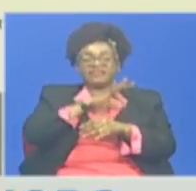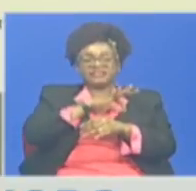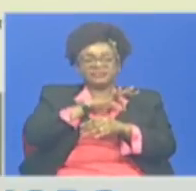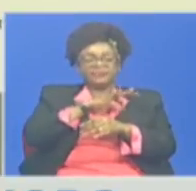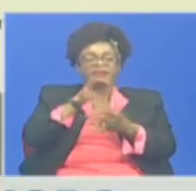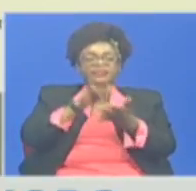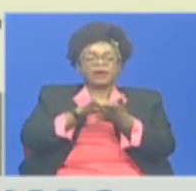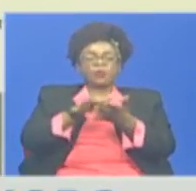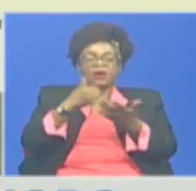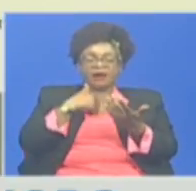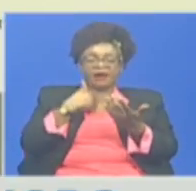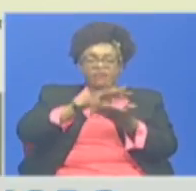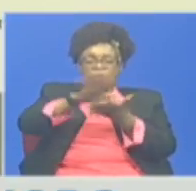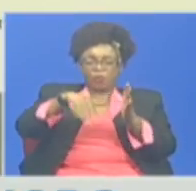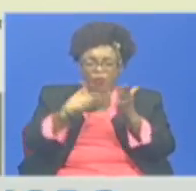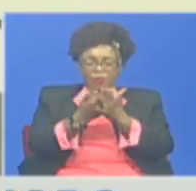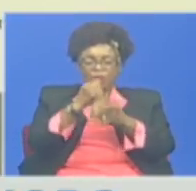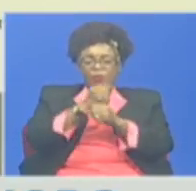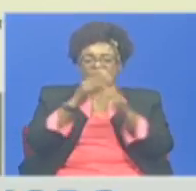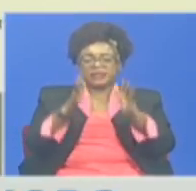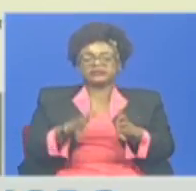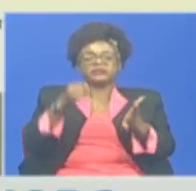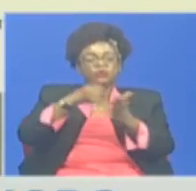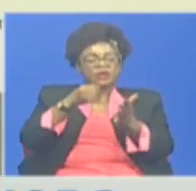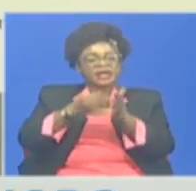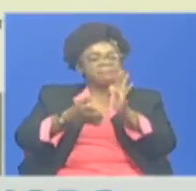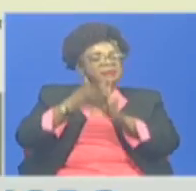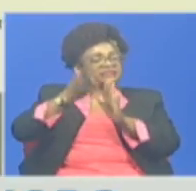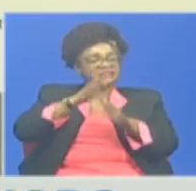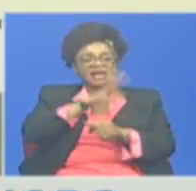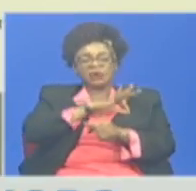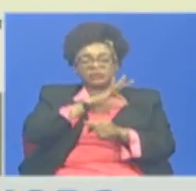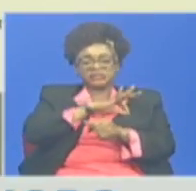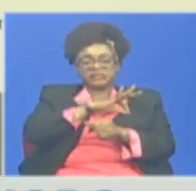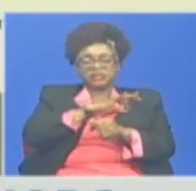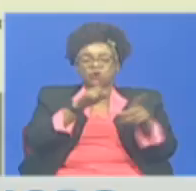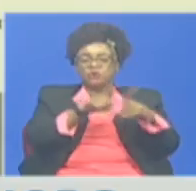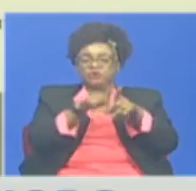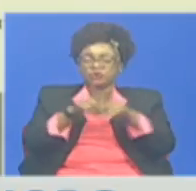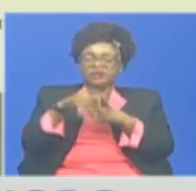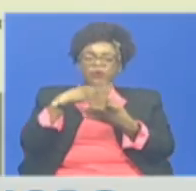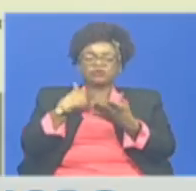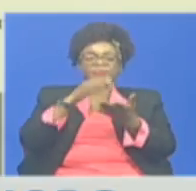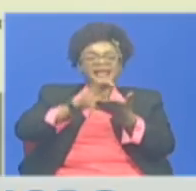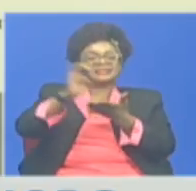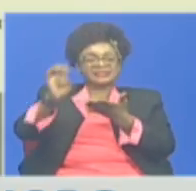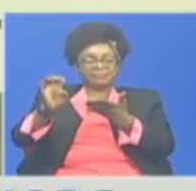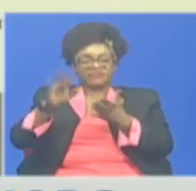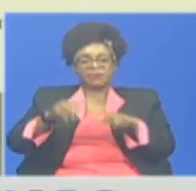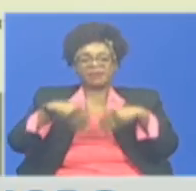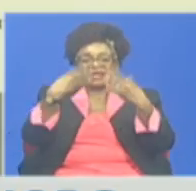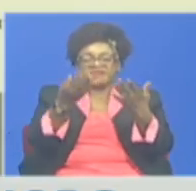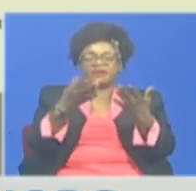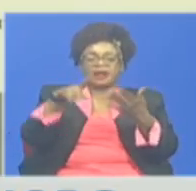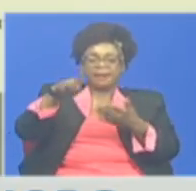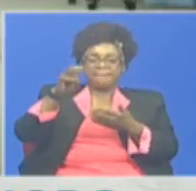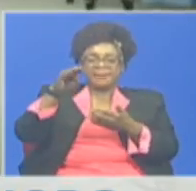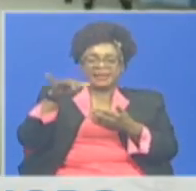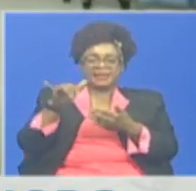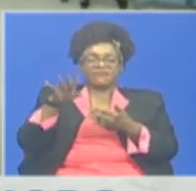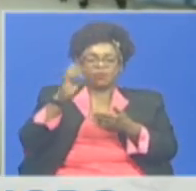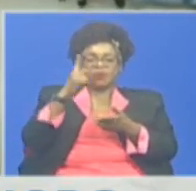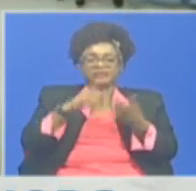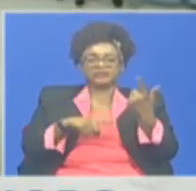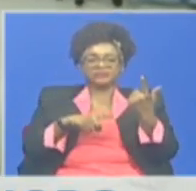all frontline workers, including emergency allowances. They also want them to be exempted from submitting pay as you earn for a year. But